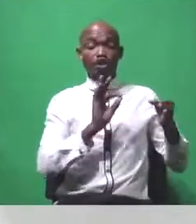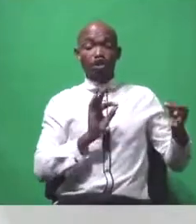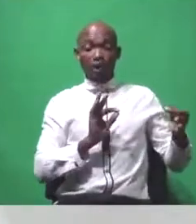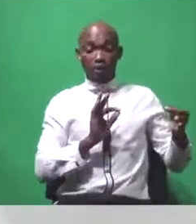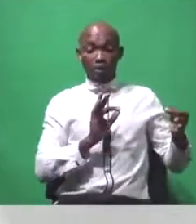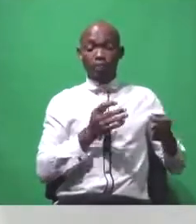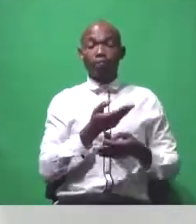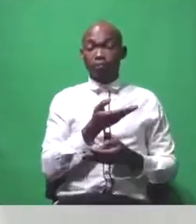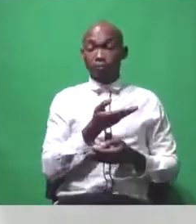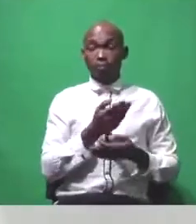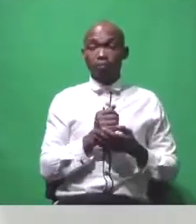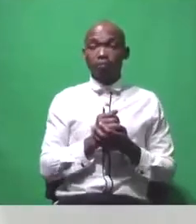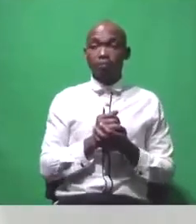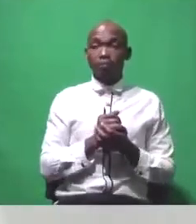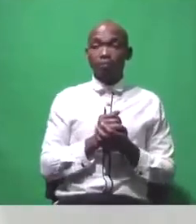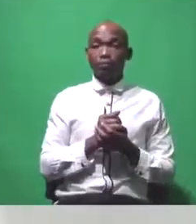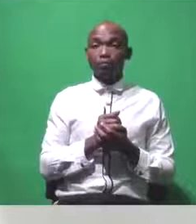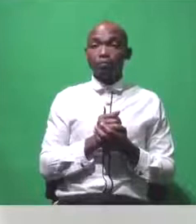check.